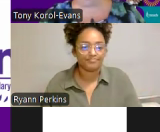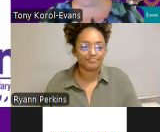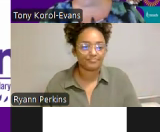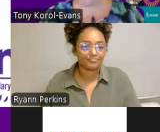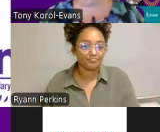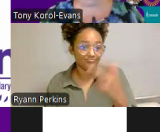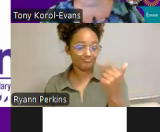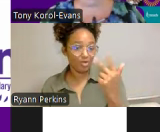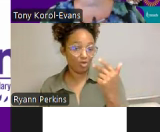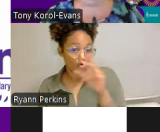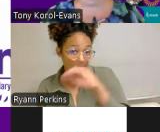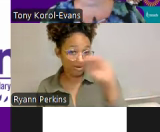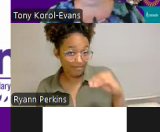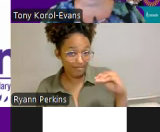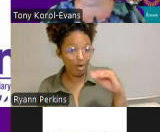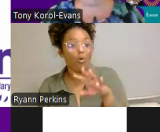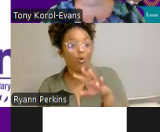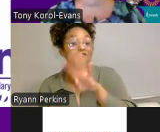13%